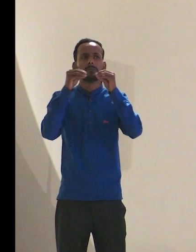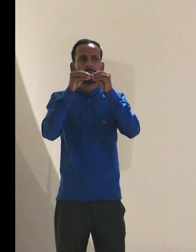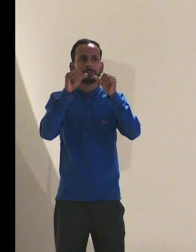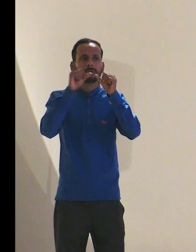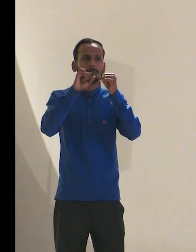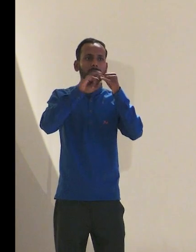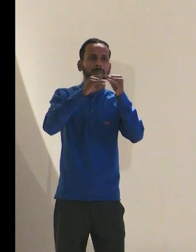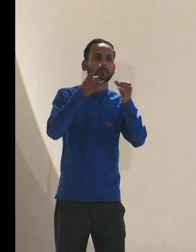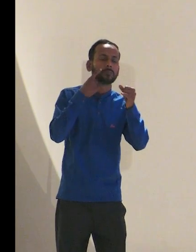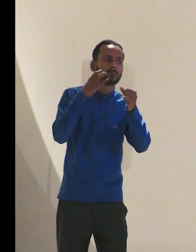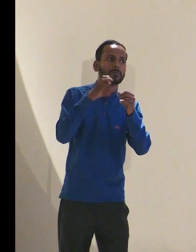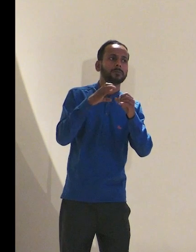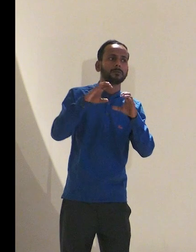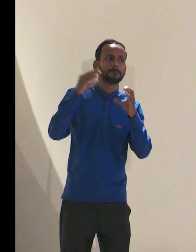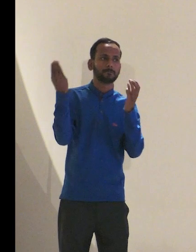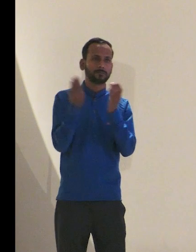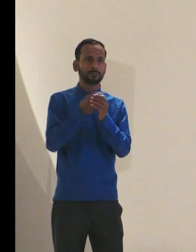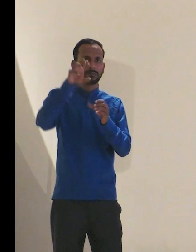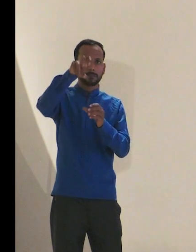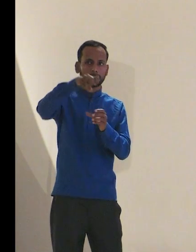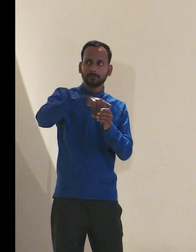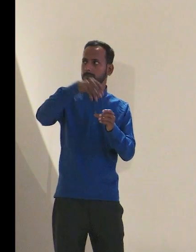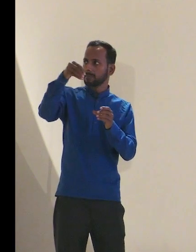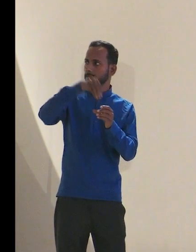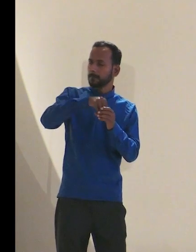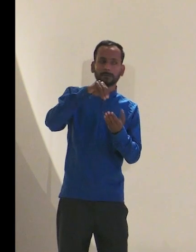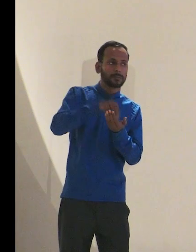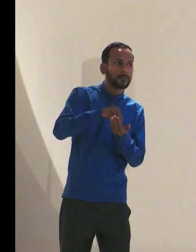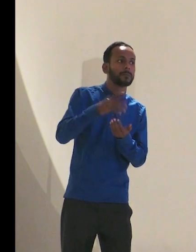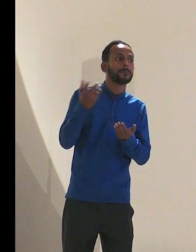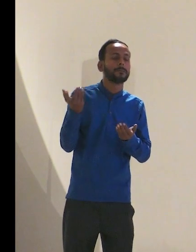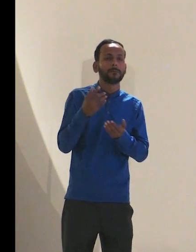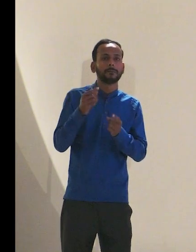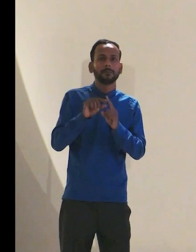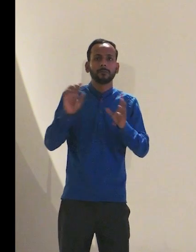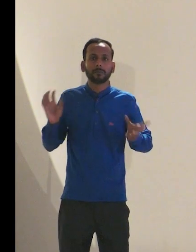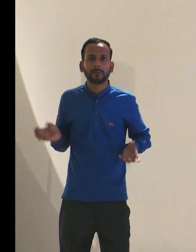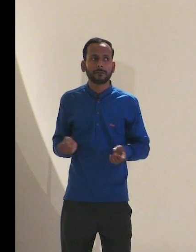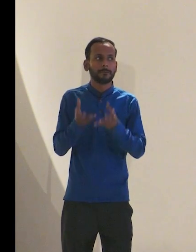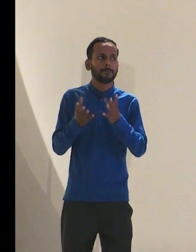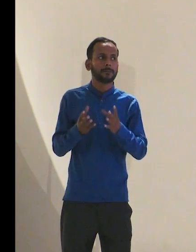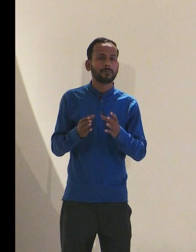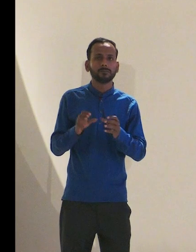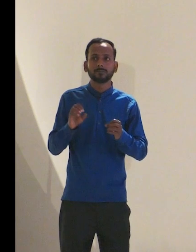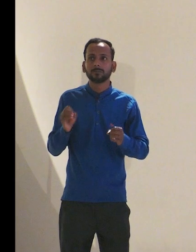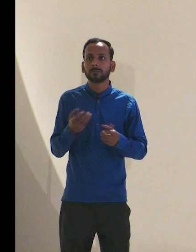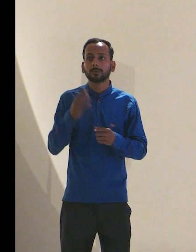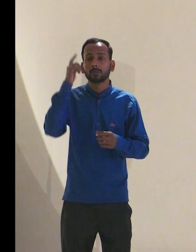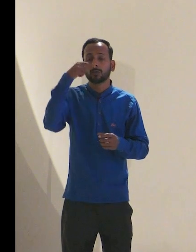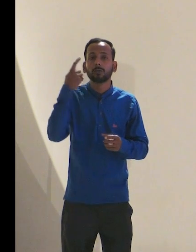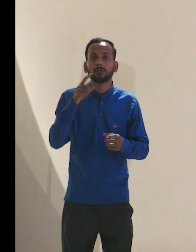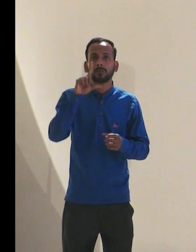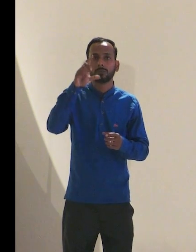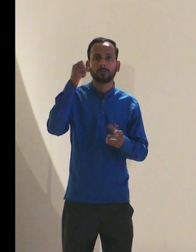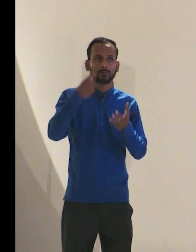right? If it is a collection primarily started by Lord Curzon, and then gradually you